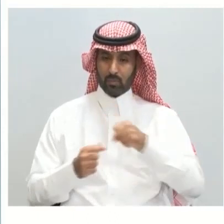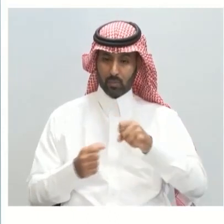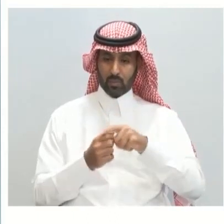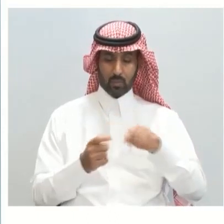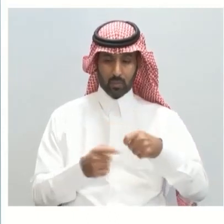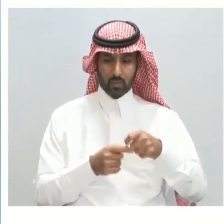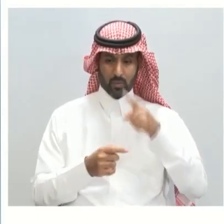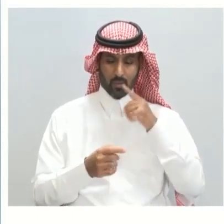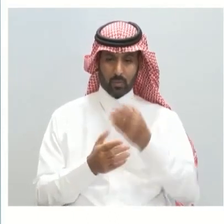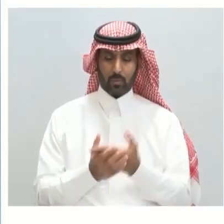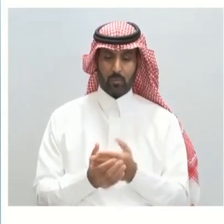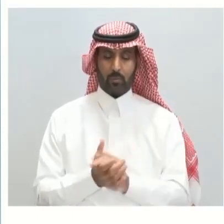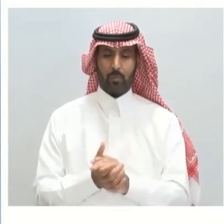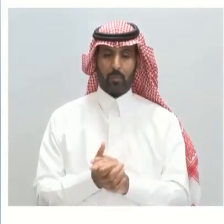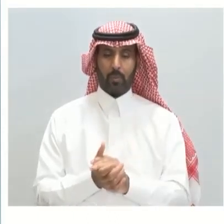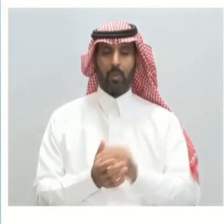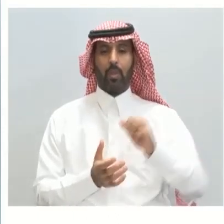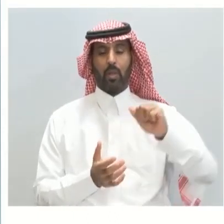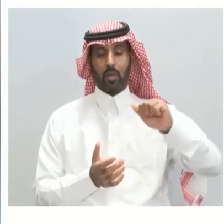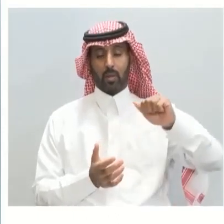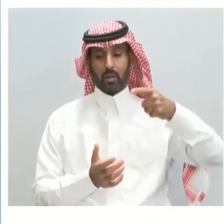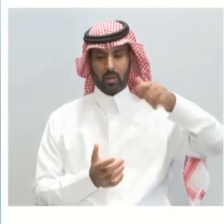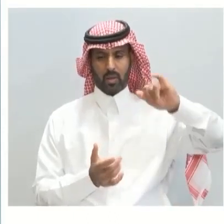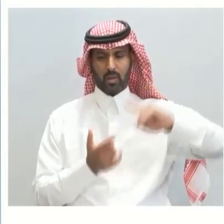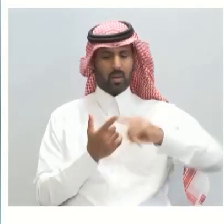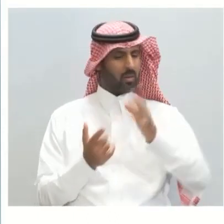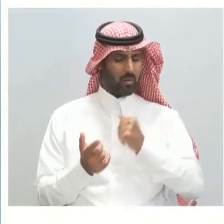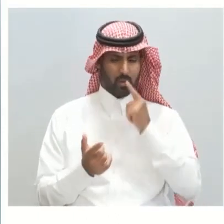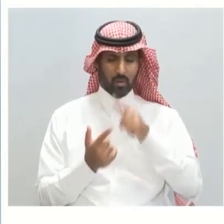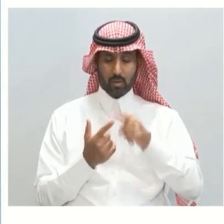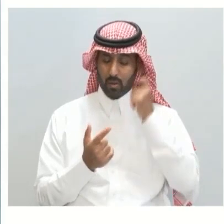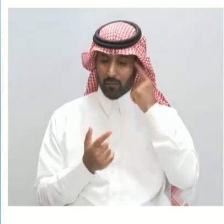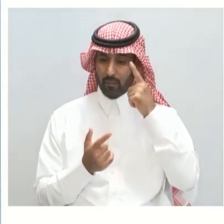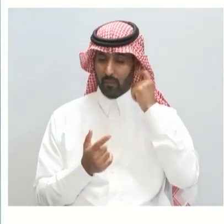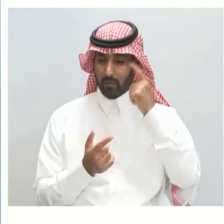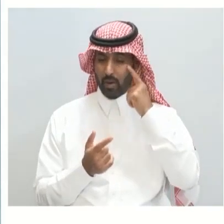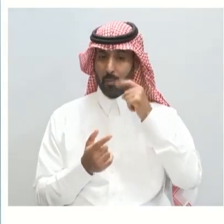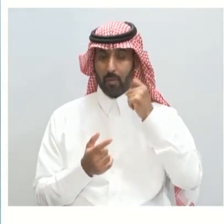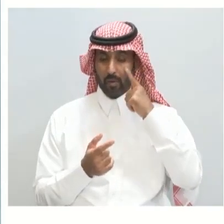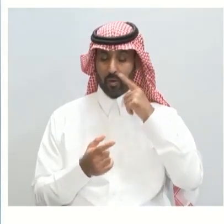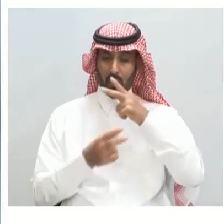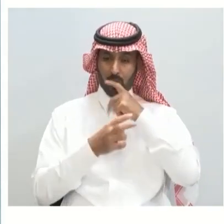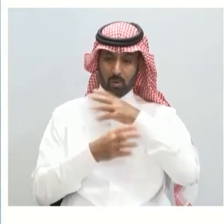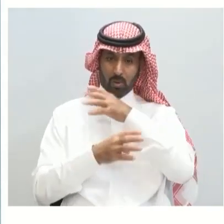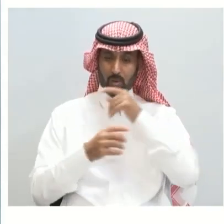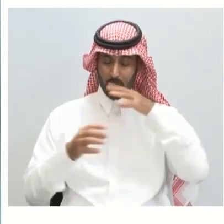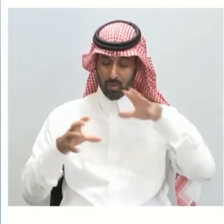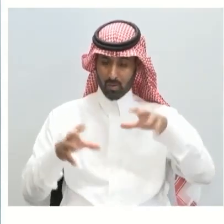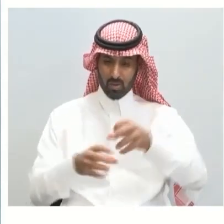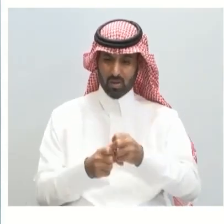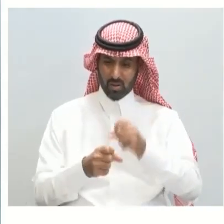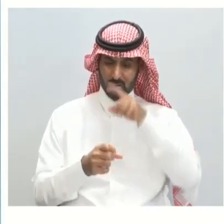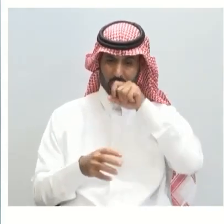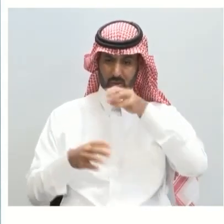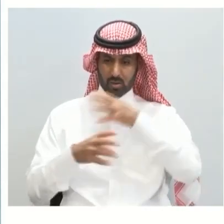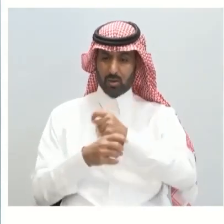before we do anything else. Mr. Ali, no, not really. I only think of the hunt. You can't catch falcons if all you think about is how you are going